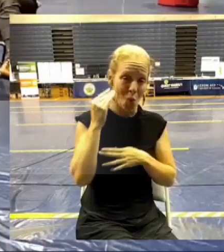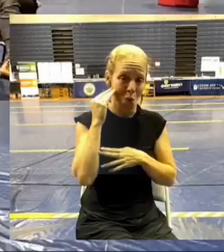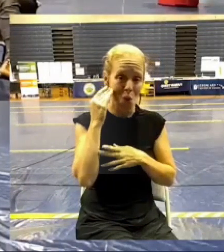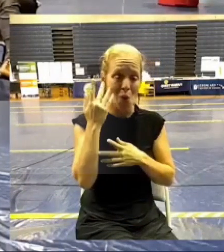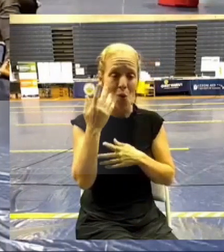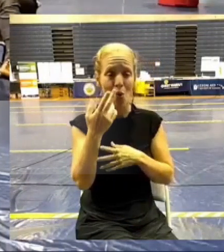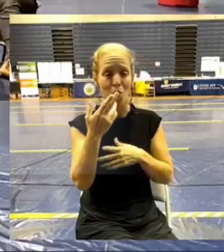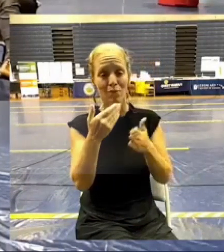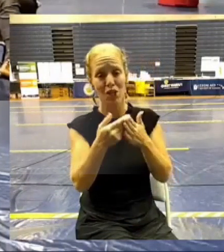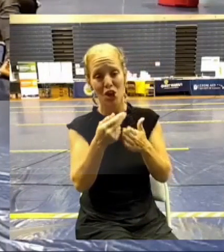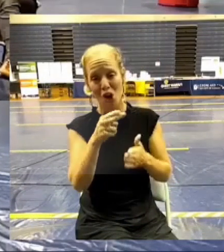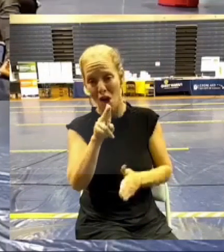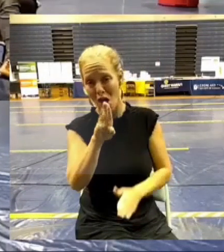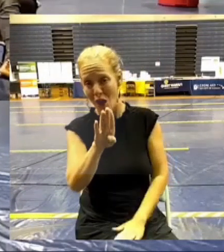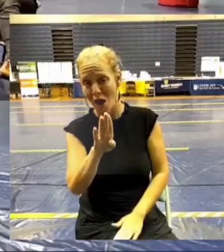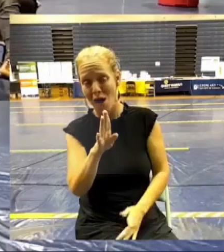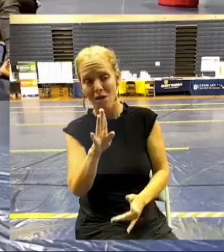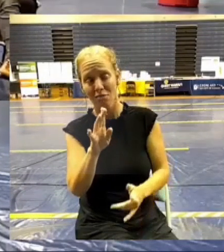a hub or